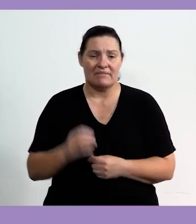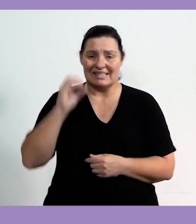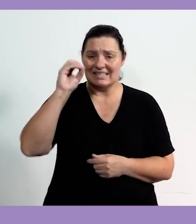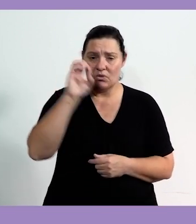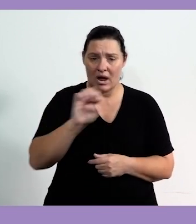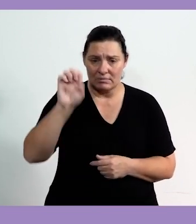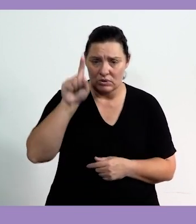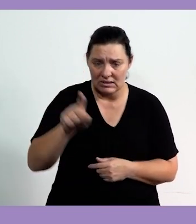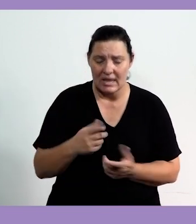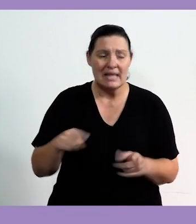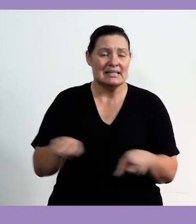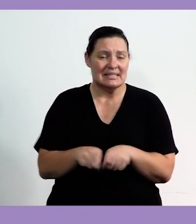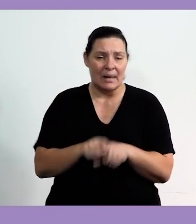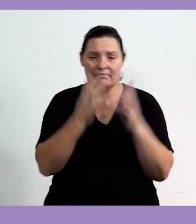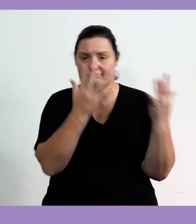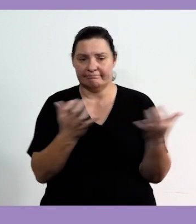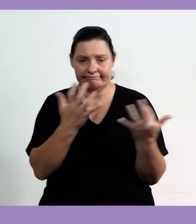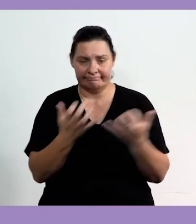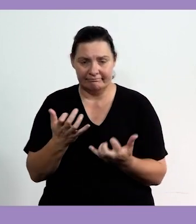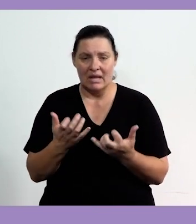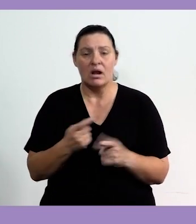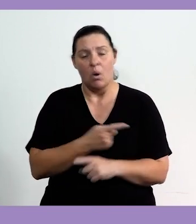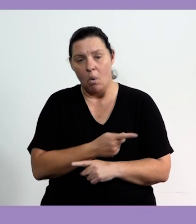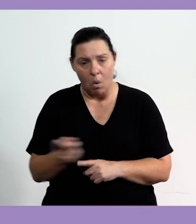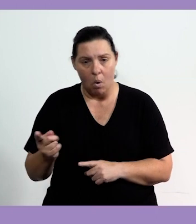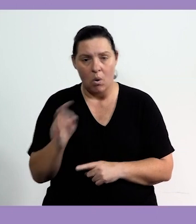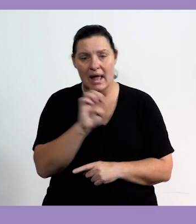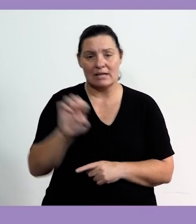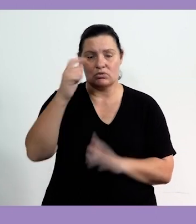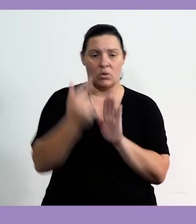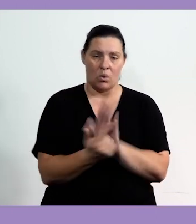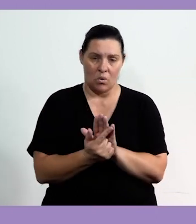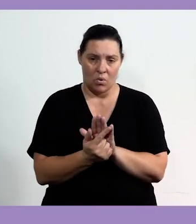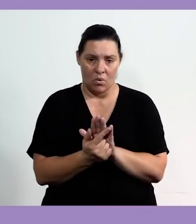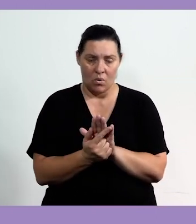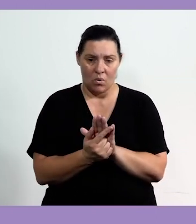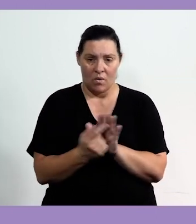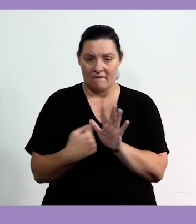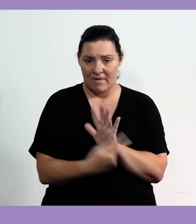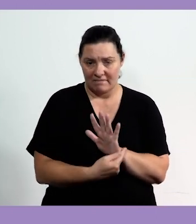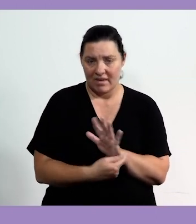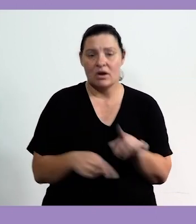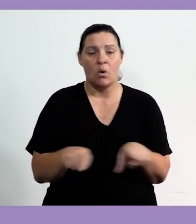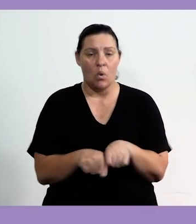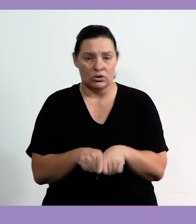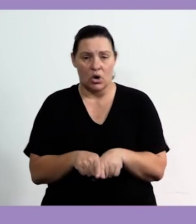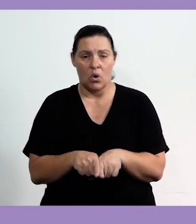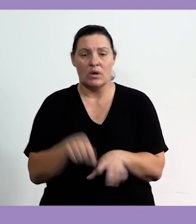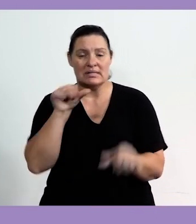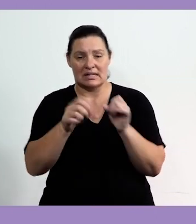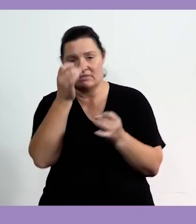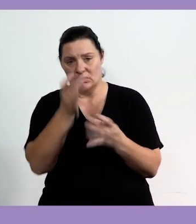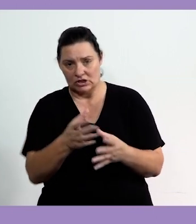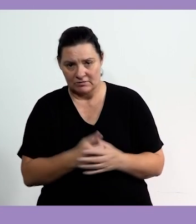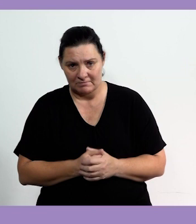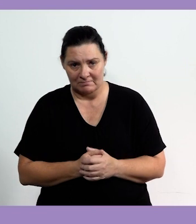that have 0 as an exponent, and we worked on some calculations that involve all the exponential laws, and we worked with